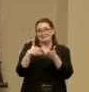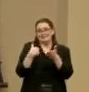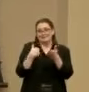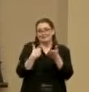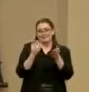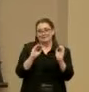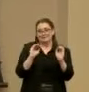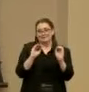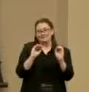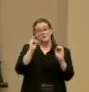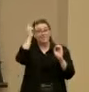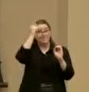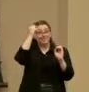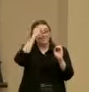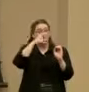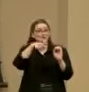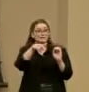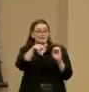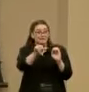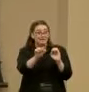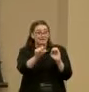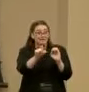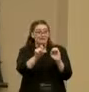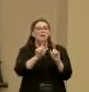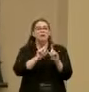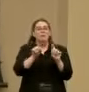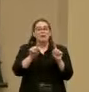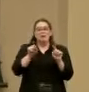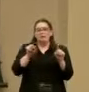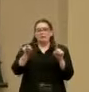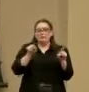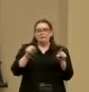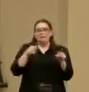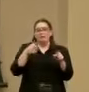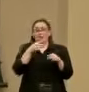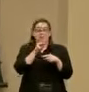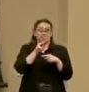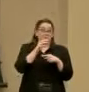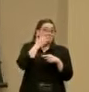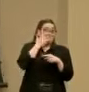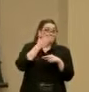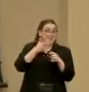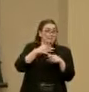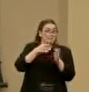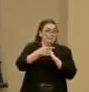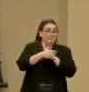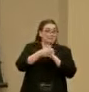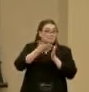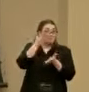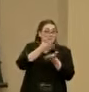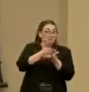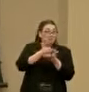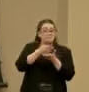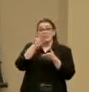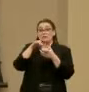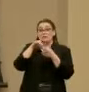a theoretical yes, but they haven't been able to differentiate the menopause symptoms truly from menopause or from the